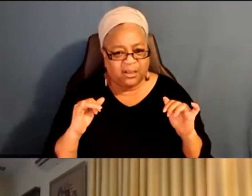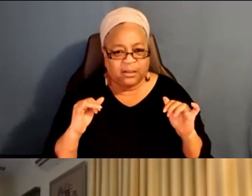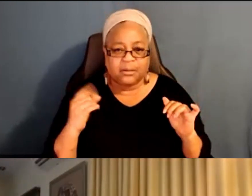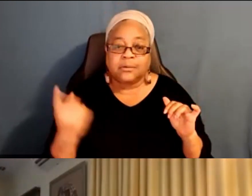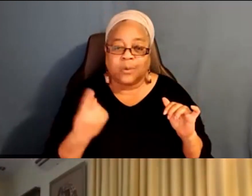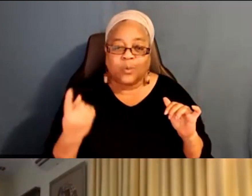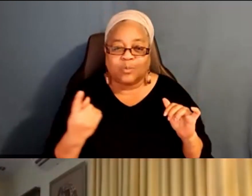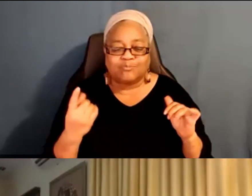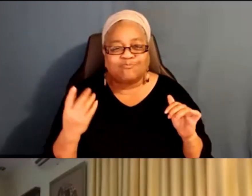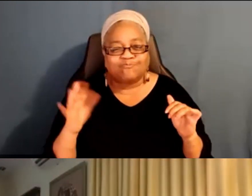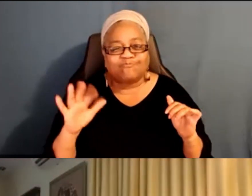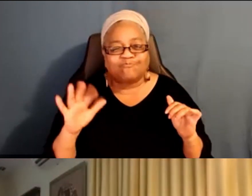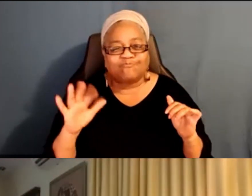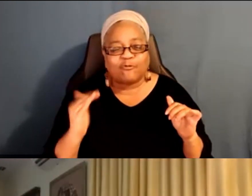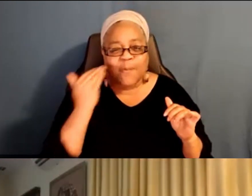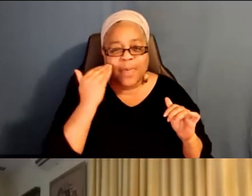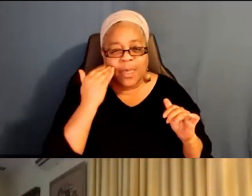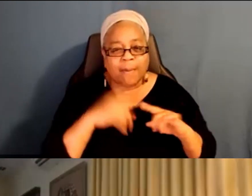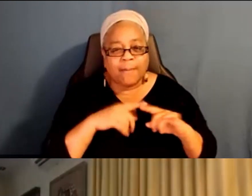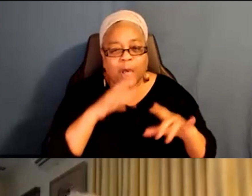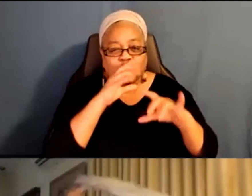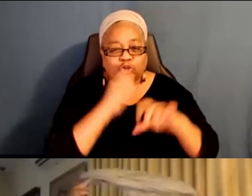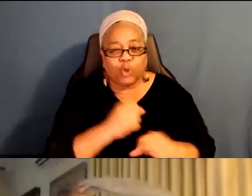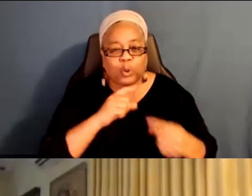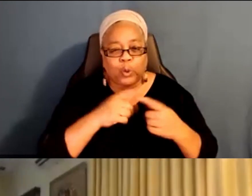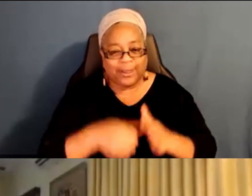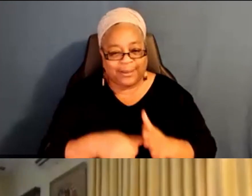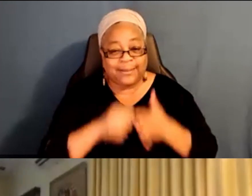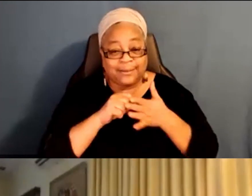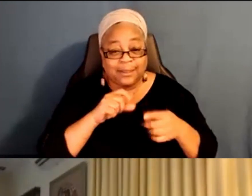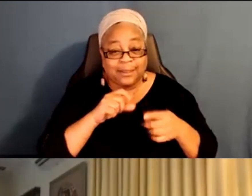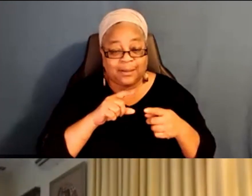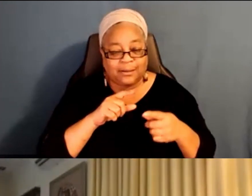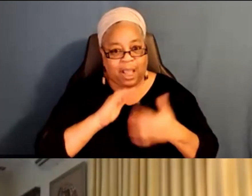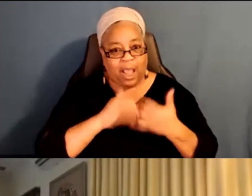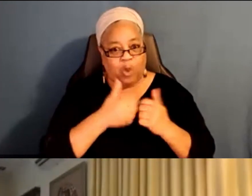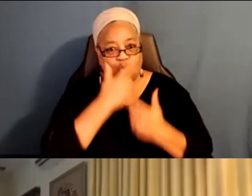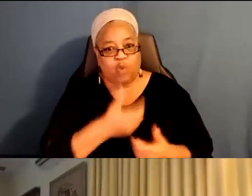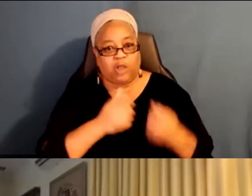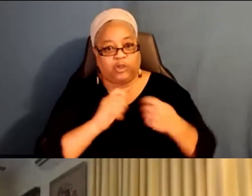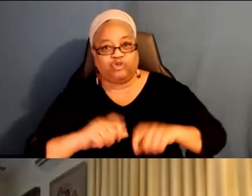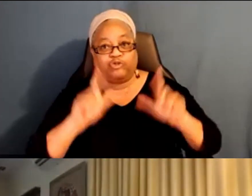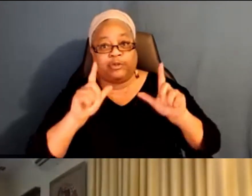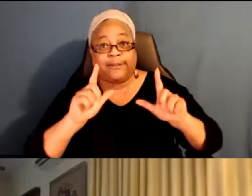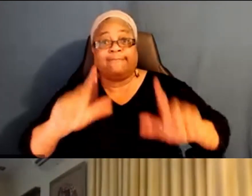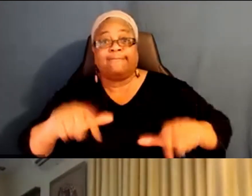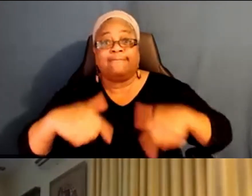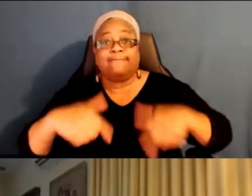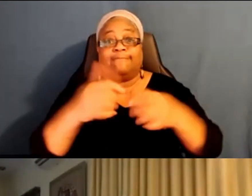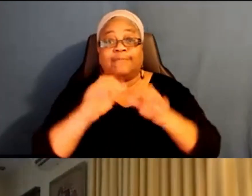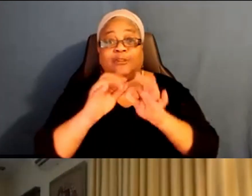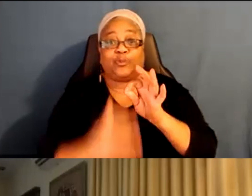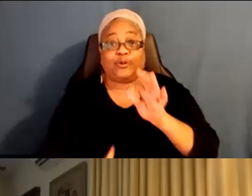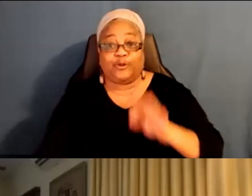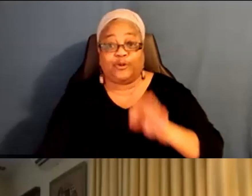Yeah. But it was just drawn to the intensity with which you were watching the screen, which I thought a great